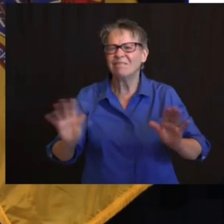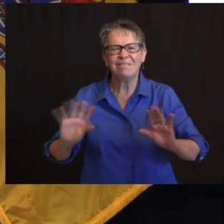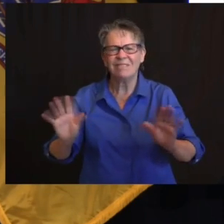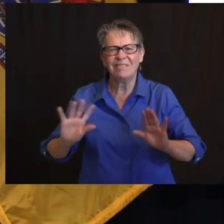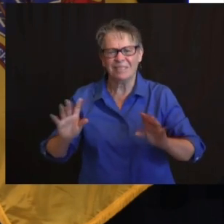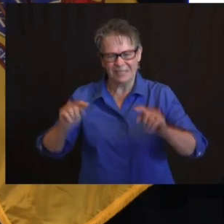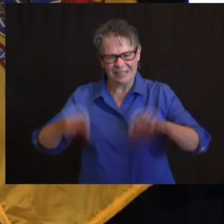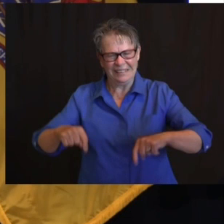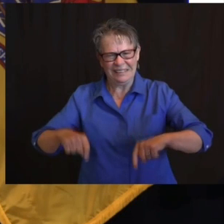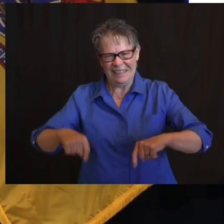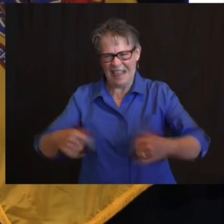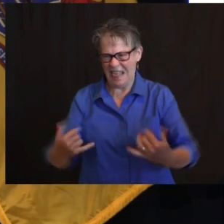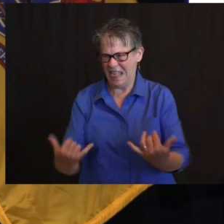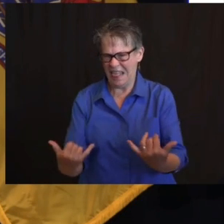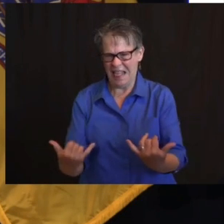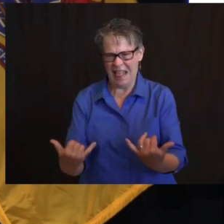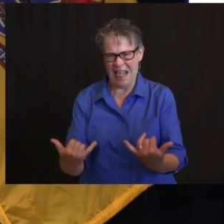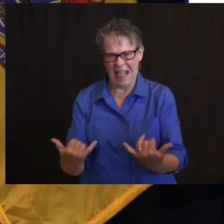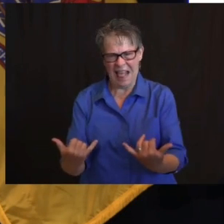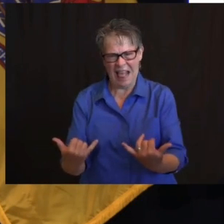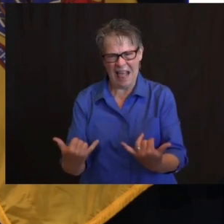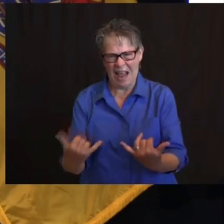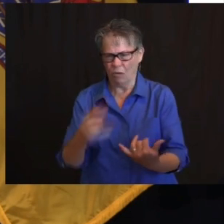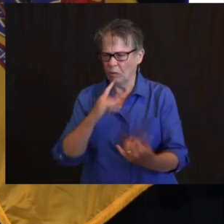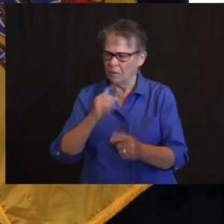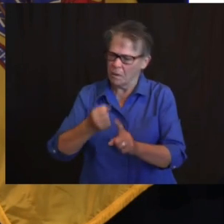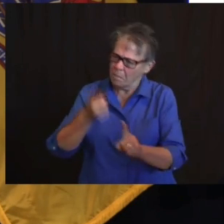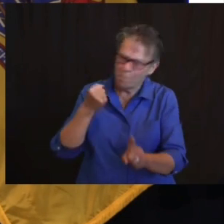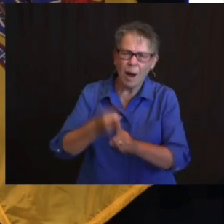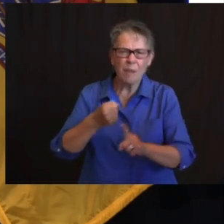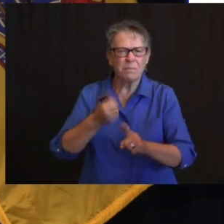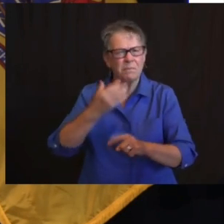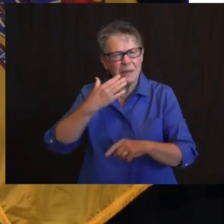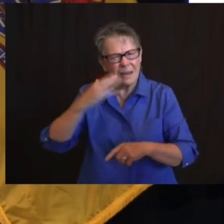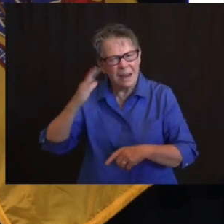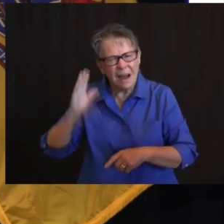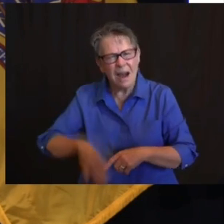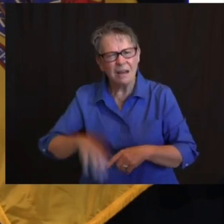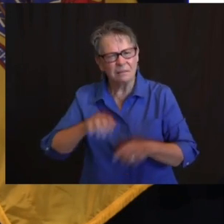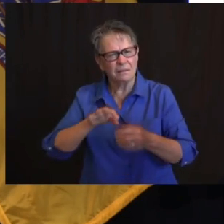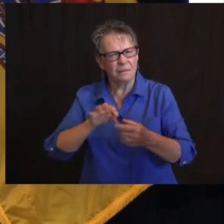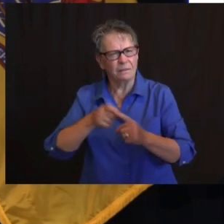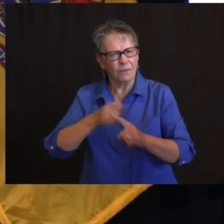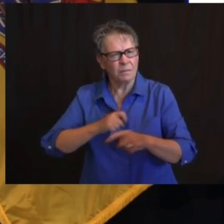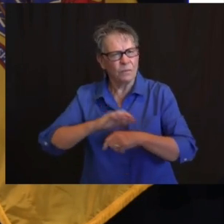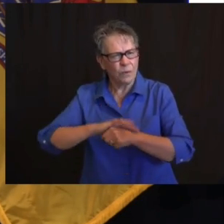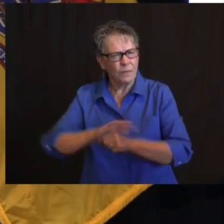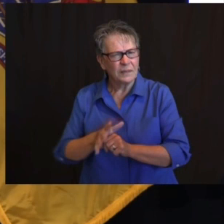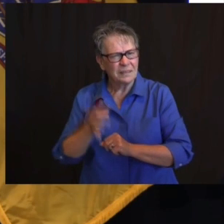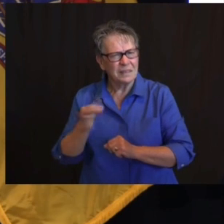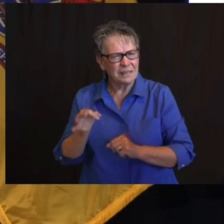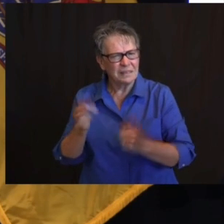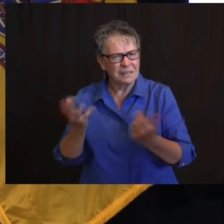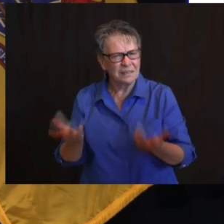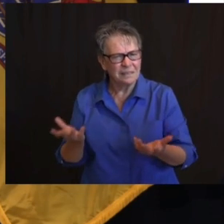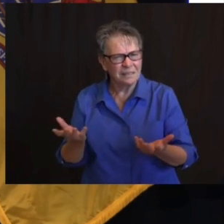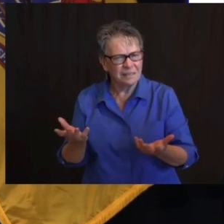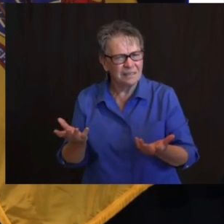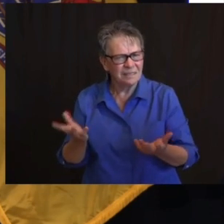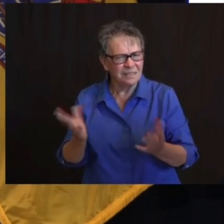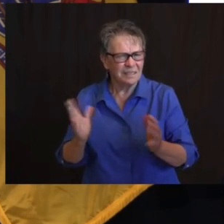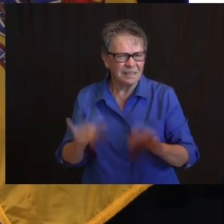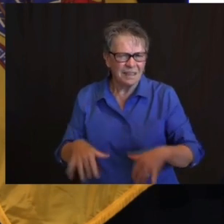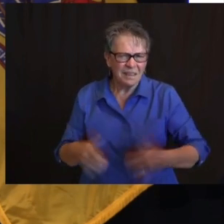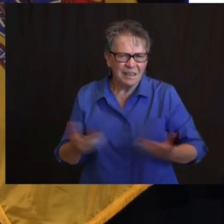certainly New Jersey. Thank you. Matt, I knew you were there. I could barely. Ed, could you maybe move 6 inches one way or the other? There